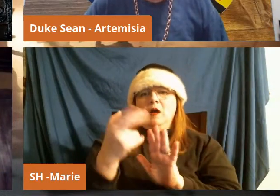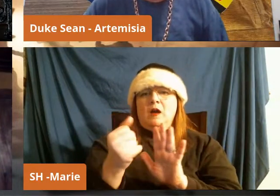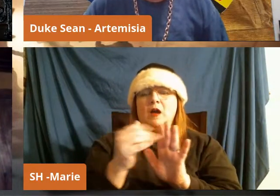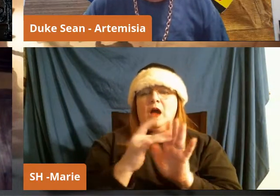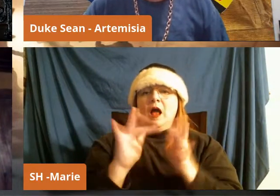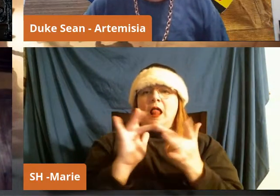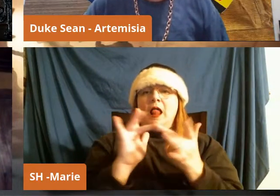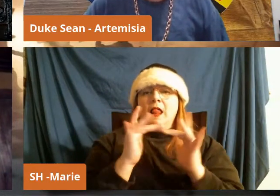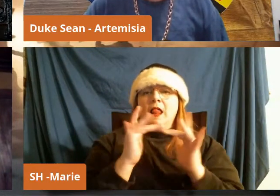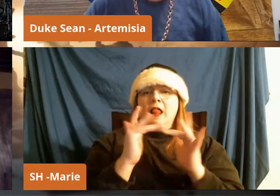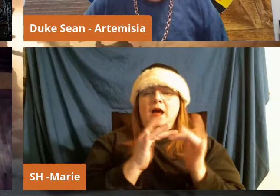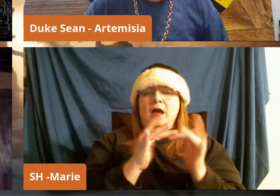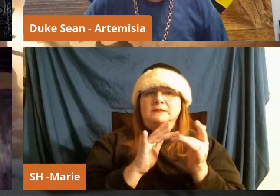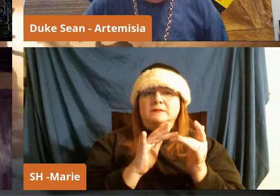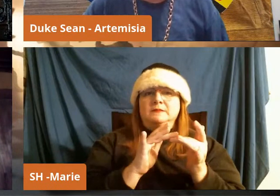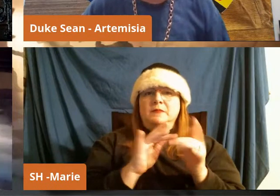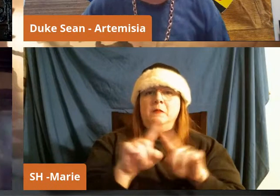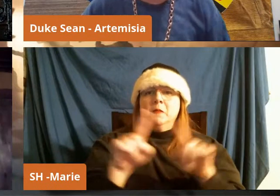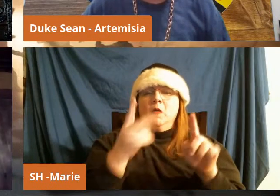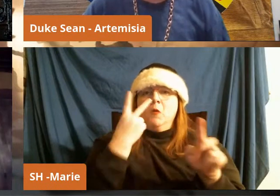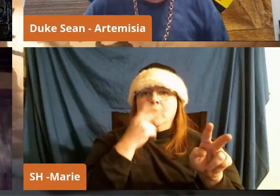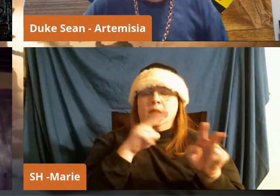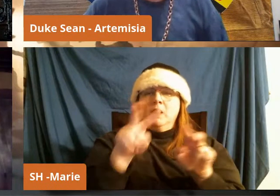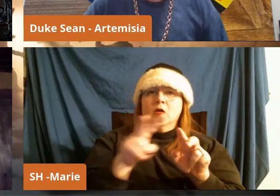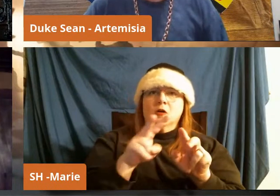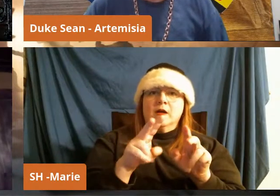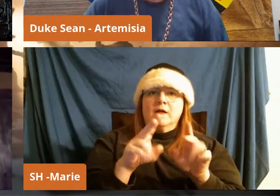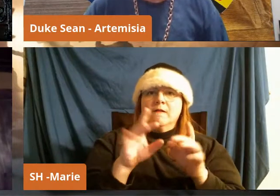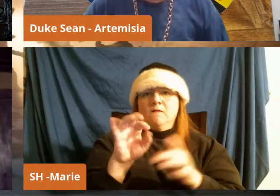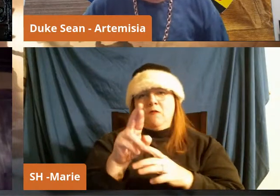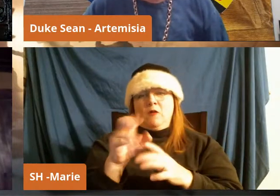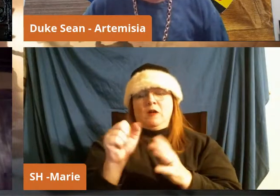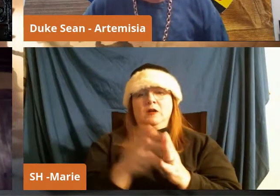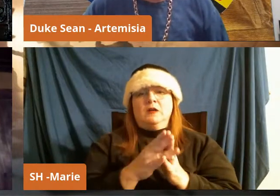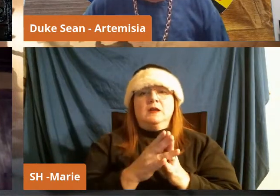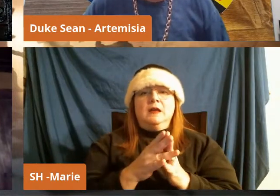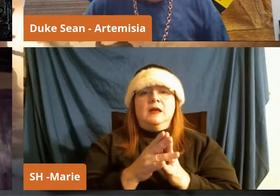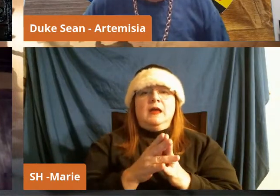online. Mm-hmm. But when we look at franchise as